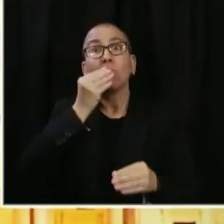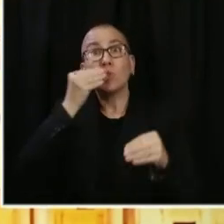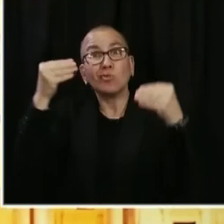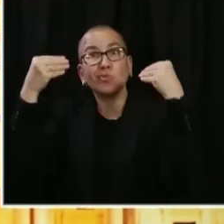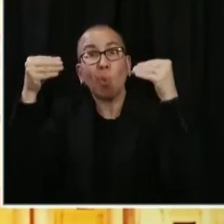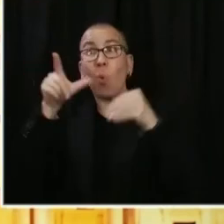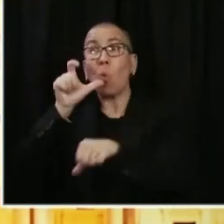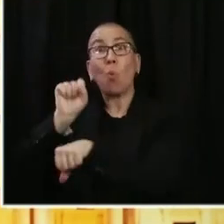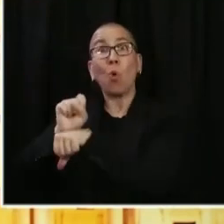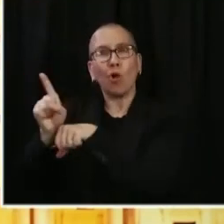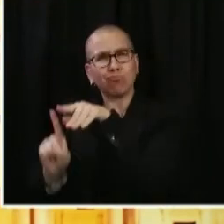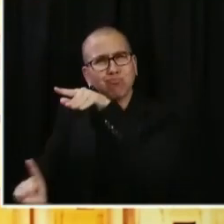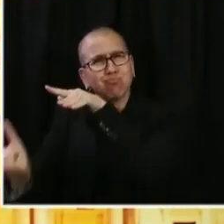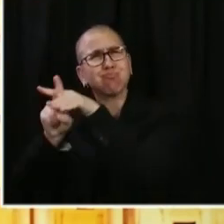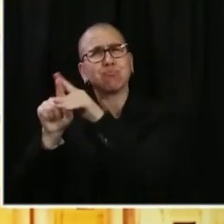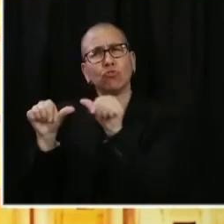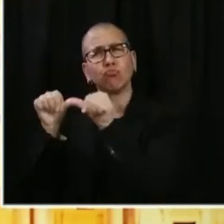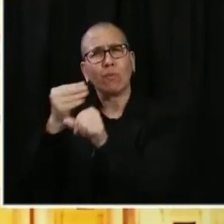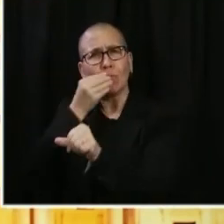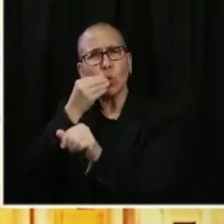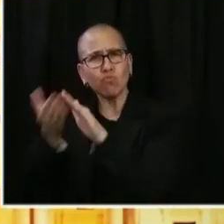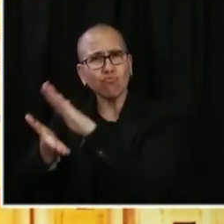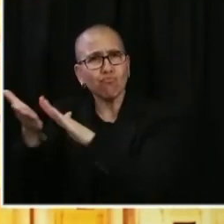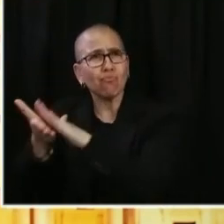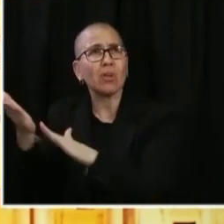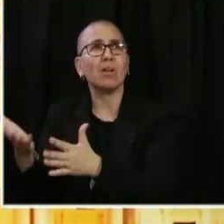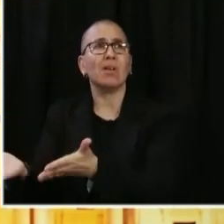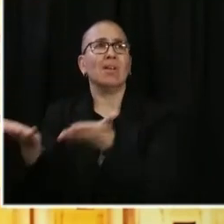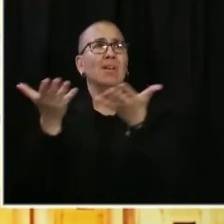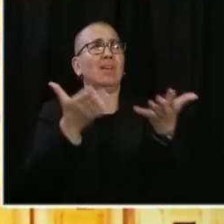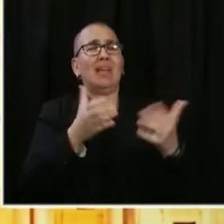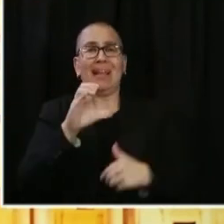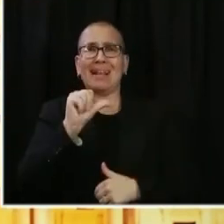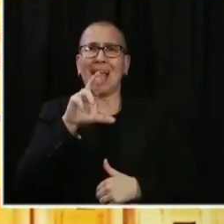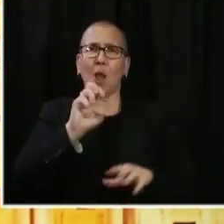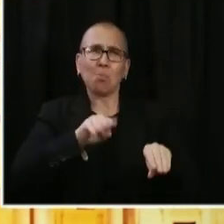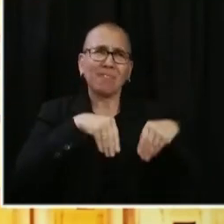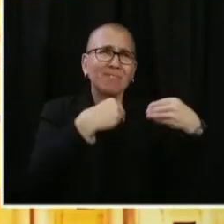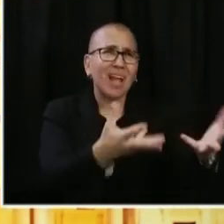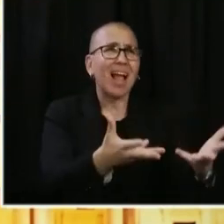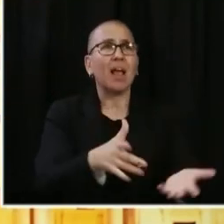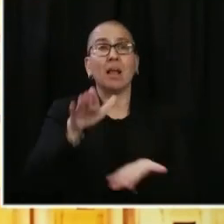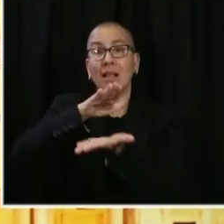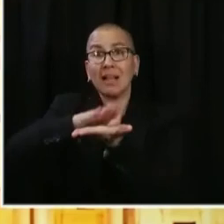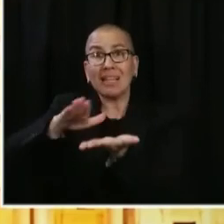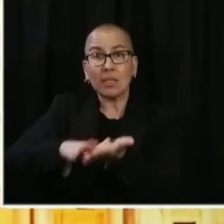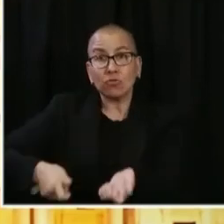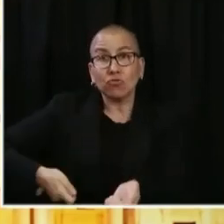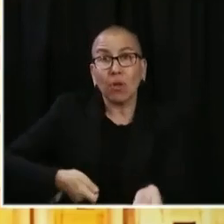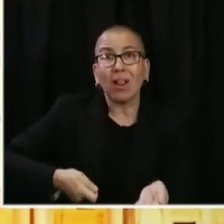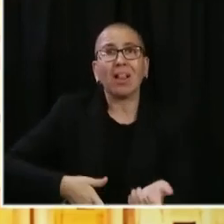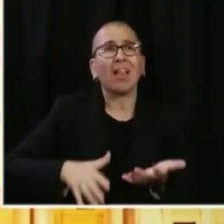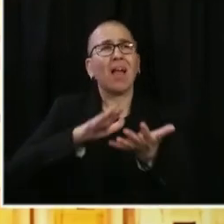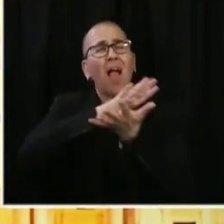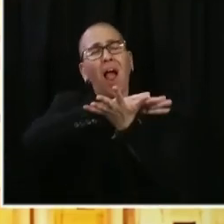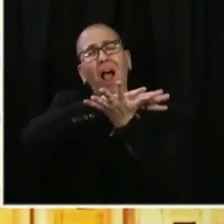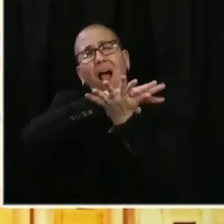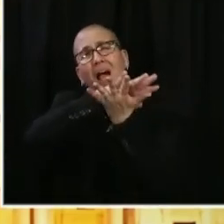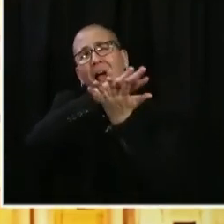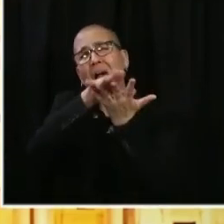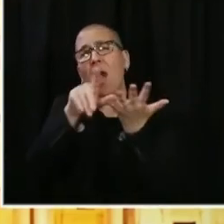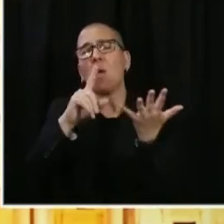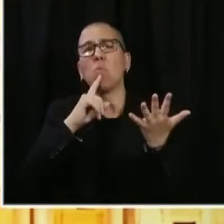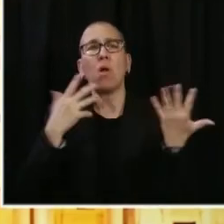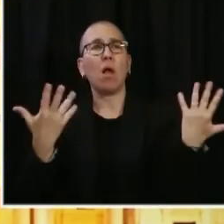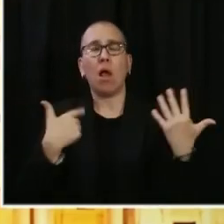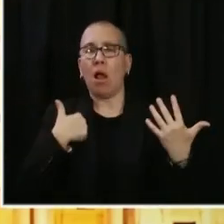processor, the teacher, the child care provider, the sanitation worker, and so many more who may have been overlooked before, but